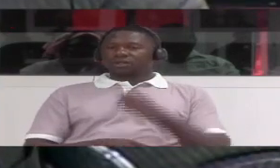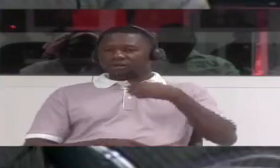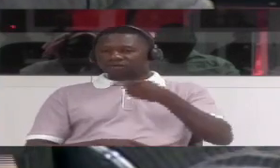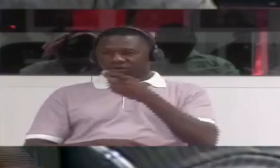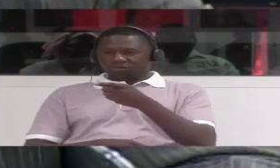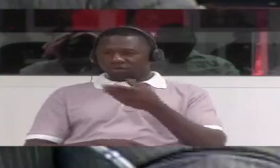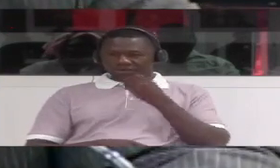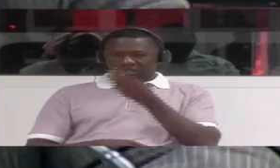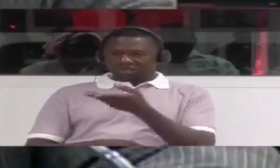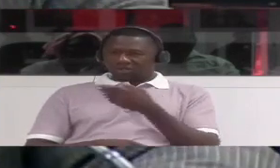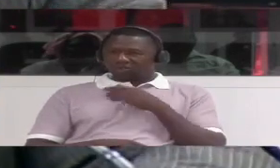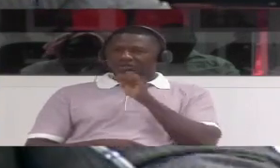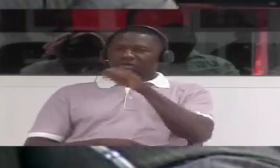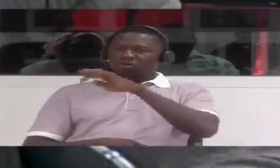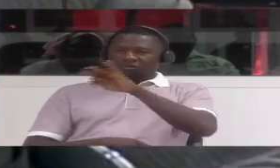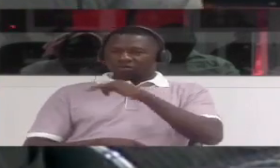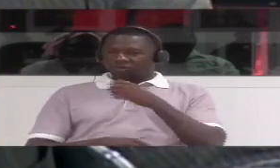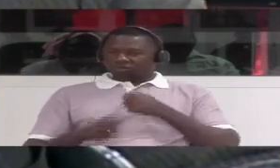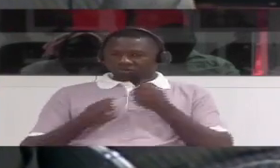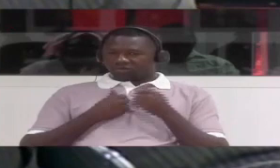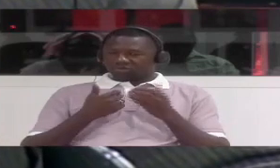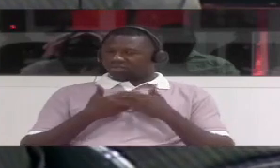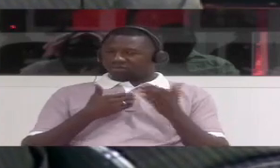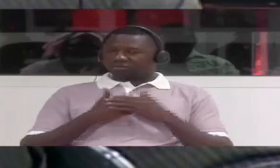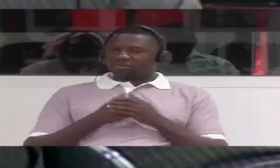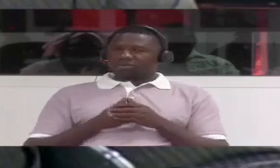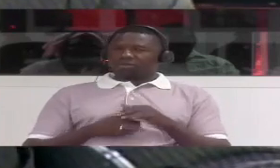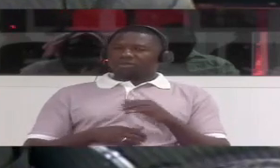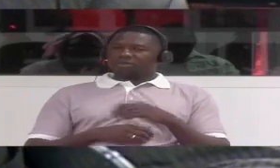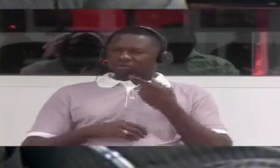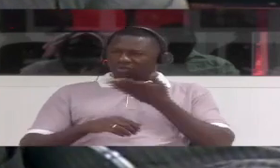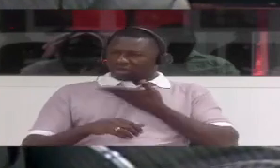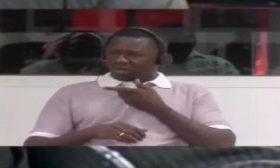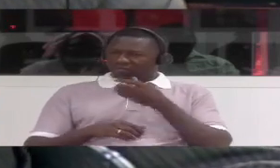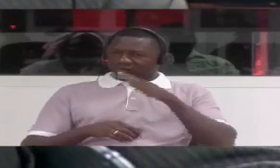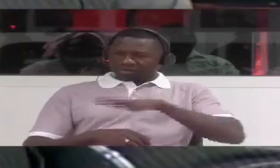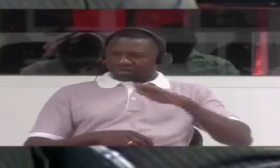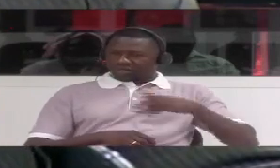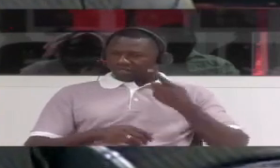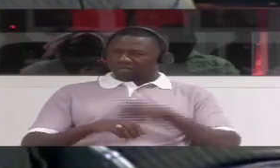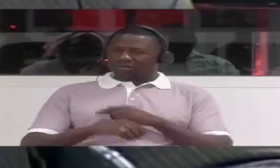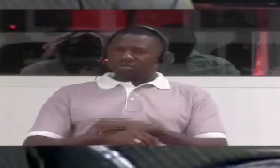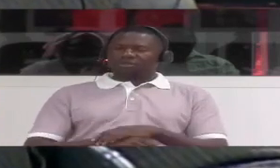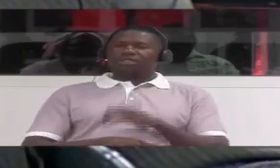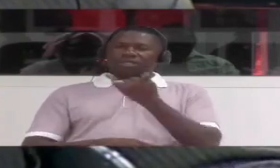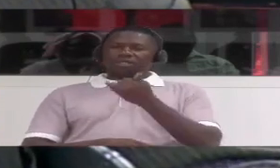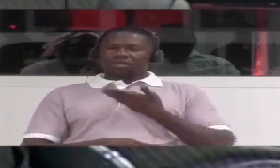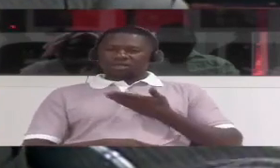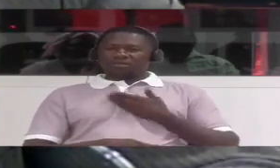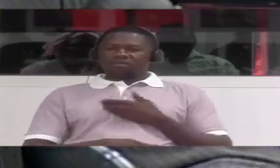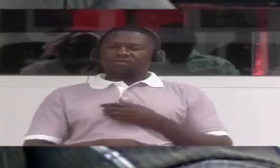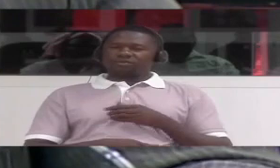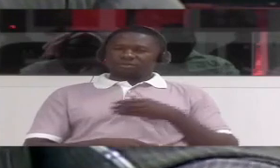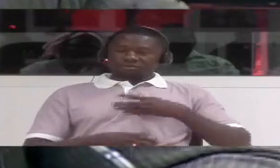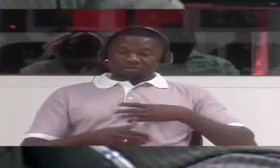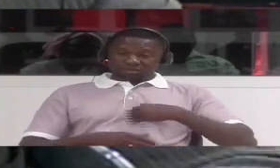at that time? Yeah, I had children who was very young. At the time, my second was Usman, who was just 1 year, a little over a month. I was taken, but then I